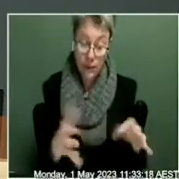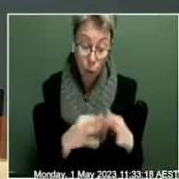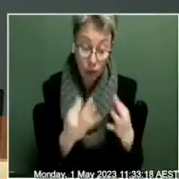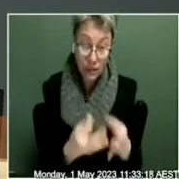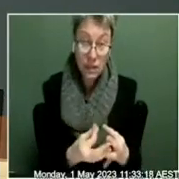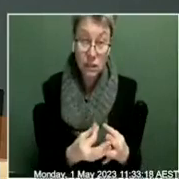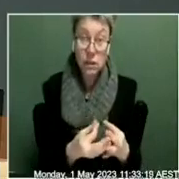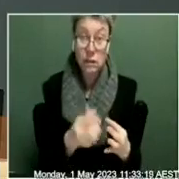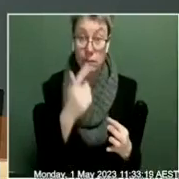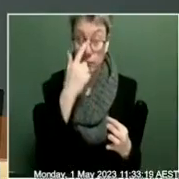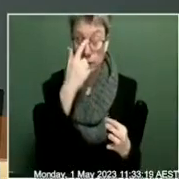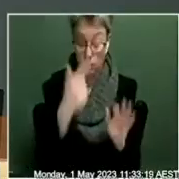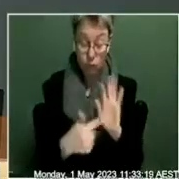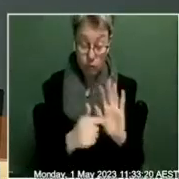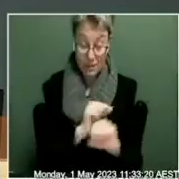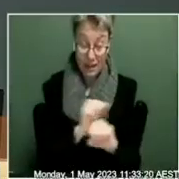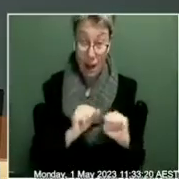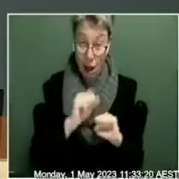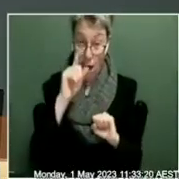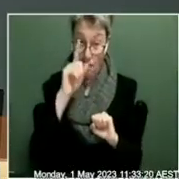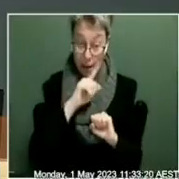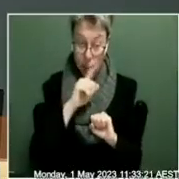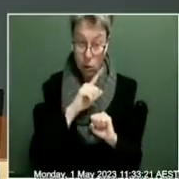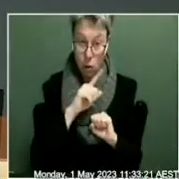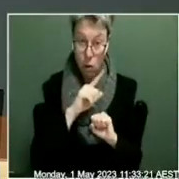Keyword authority.